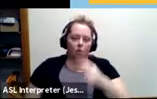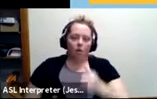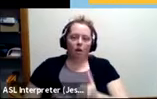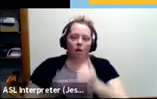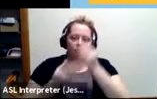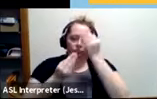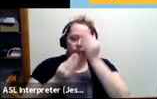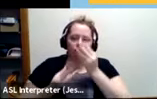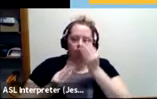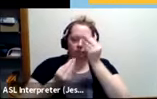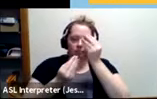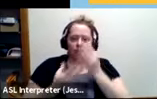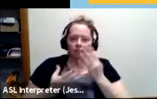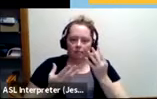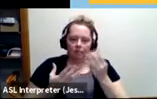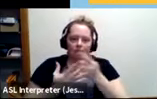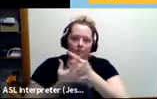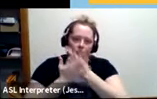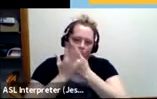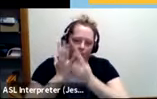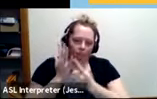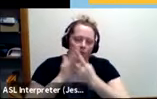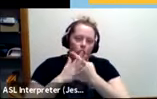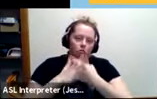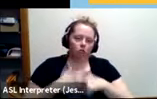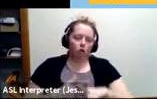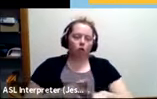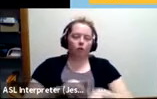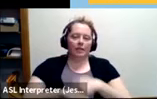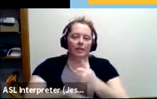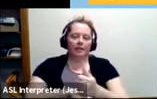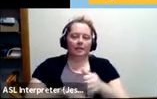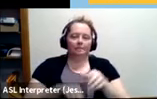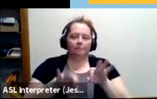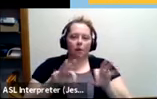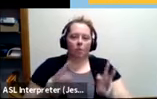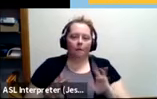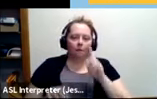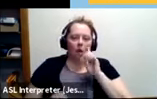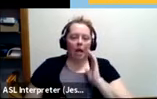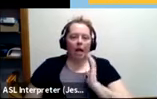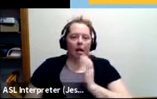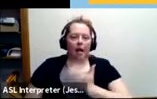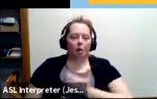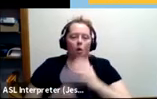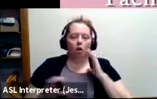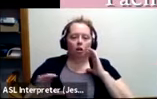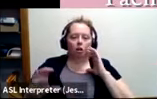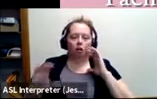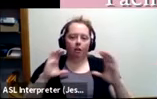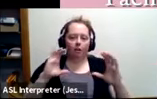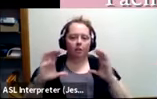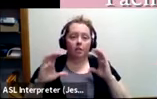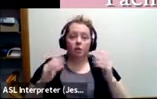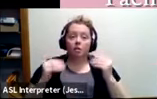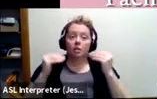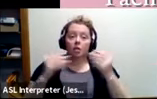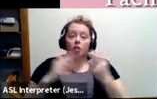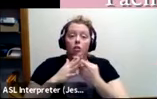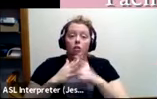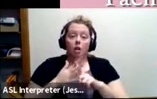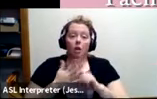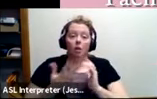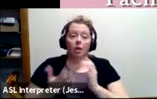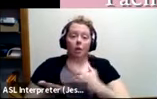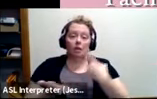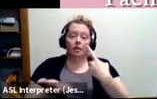start out so that we can properly frame our conversation. We're going to start with our panel